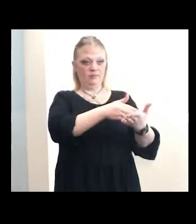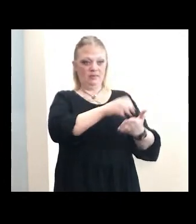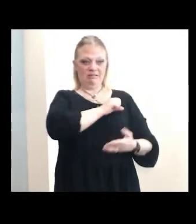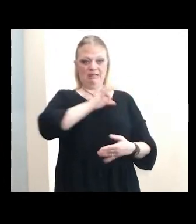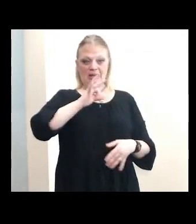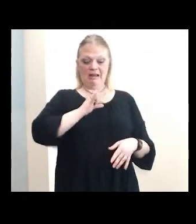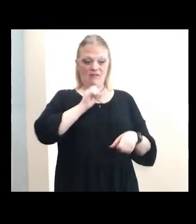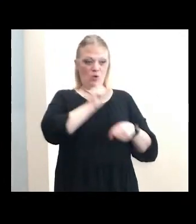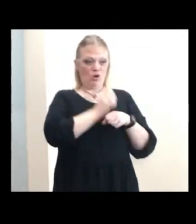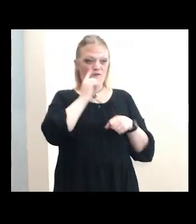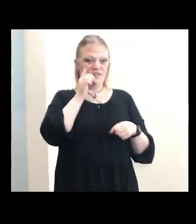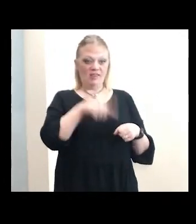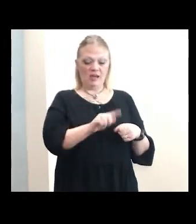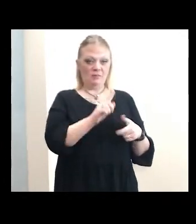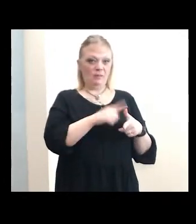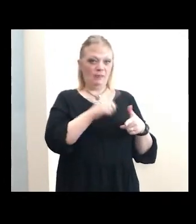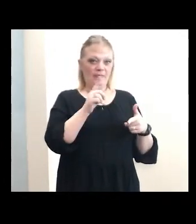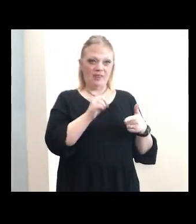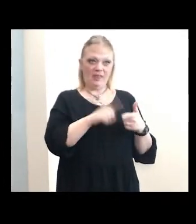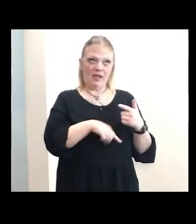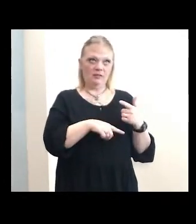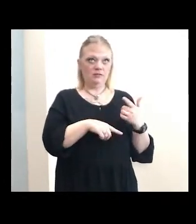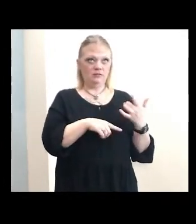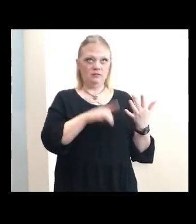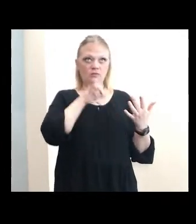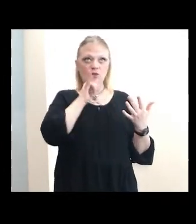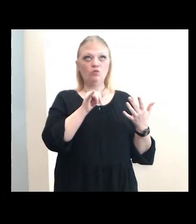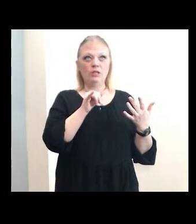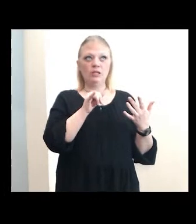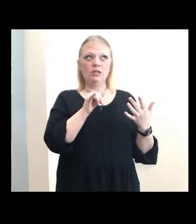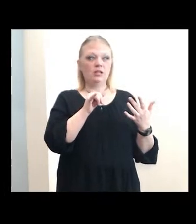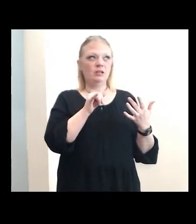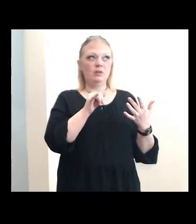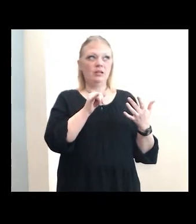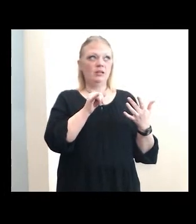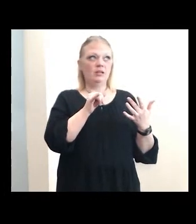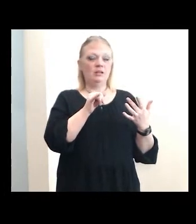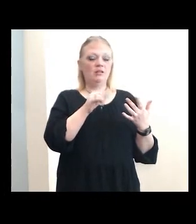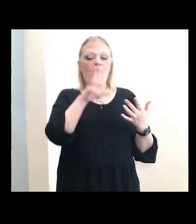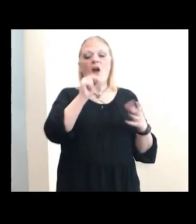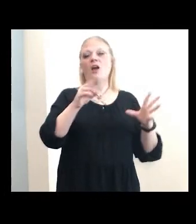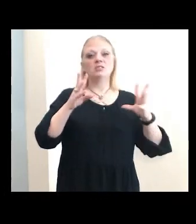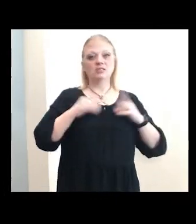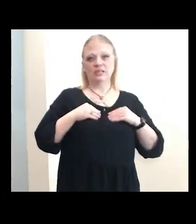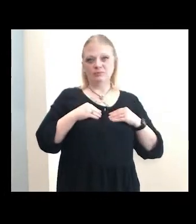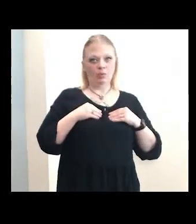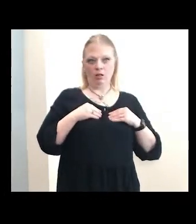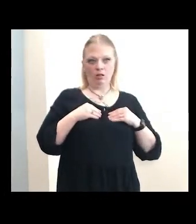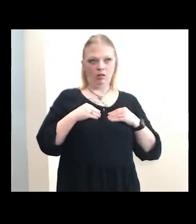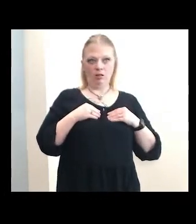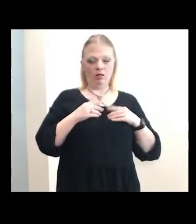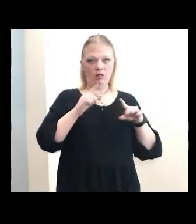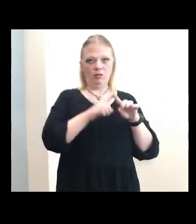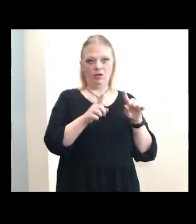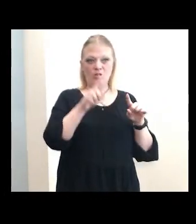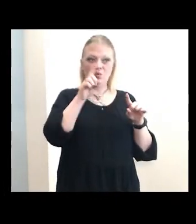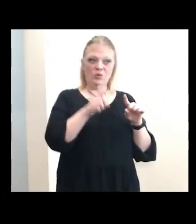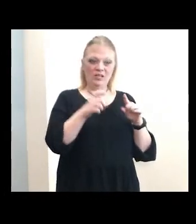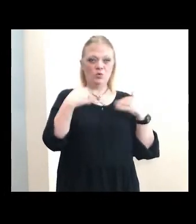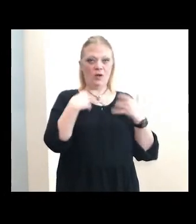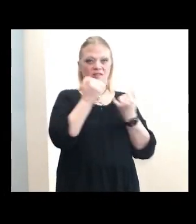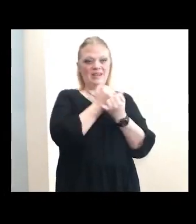works for them, it would really be unconscionable. It would be unacceptable. But you also need to have an